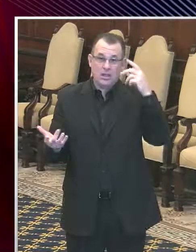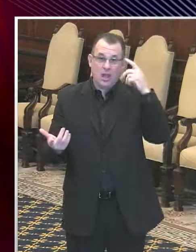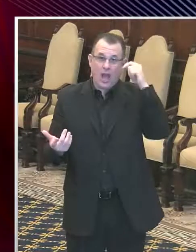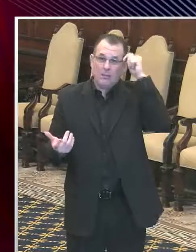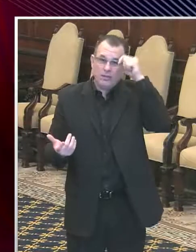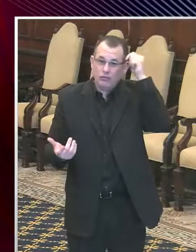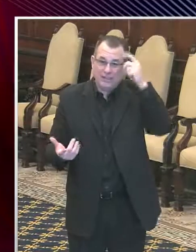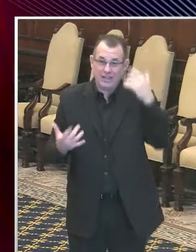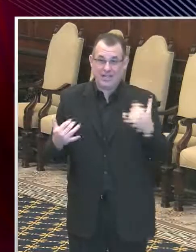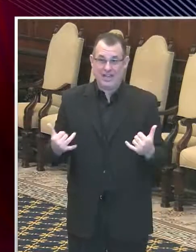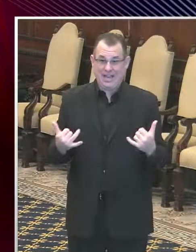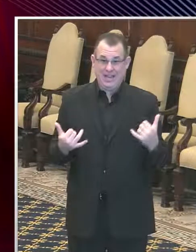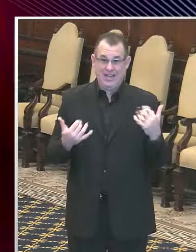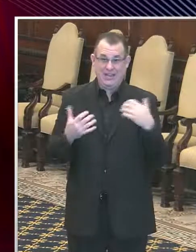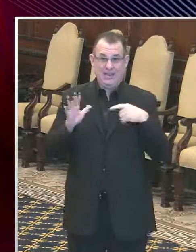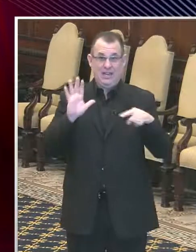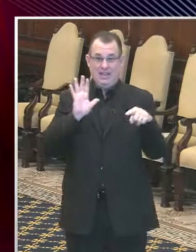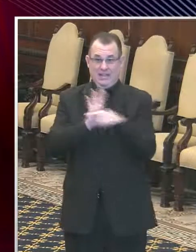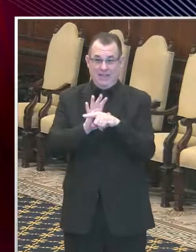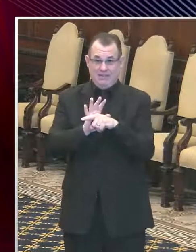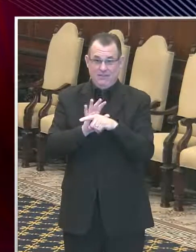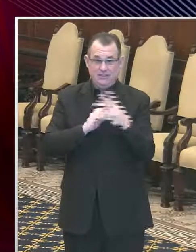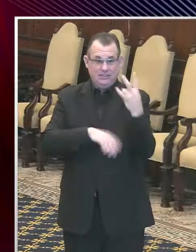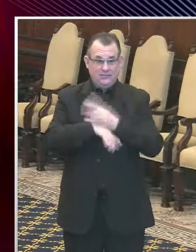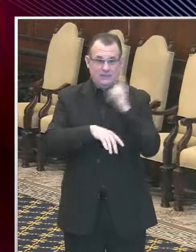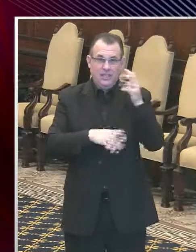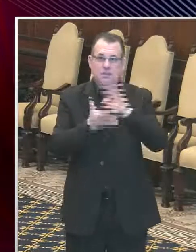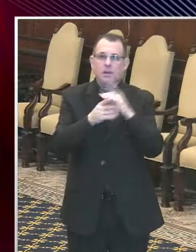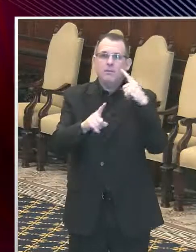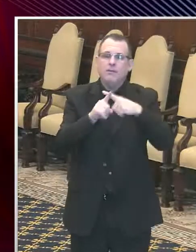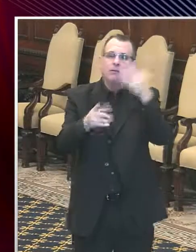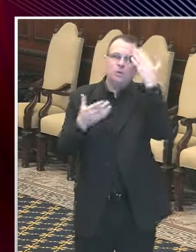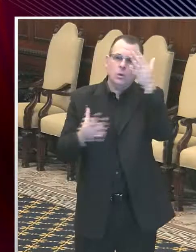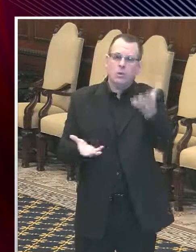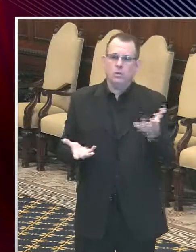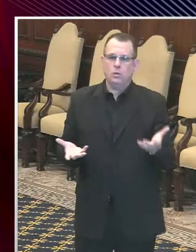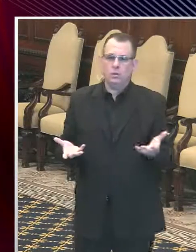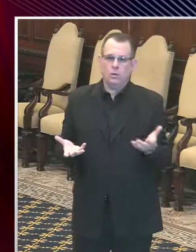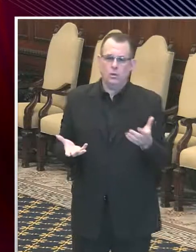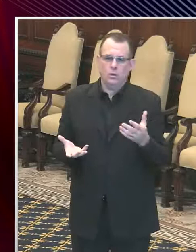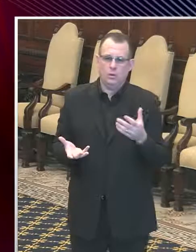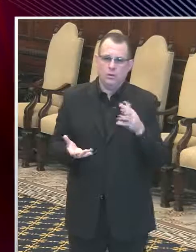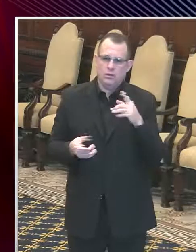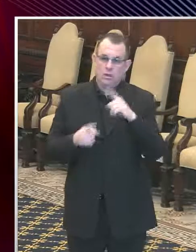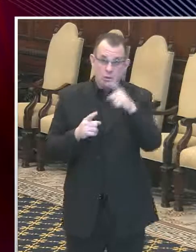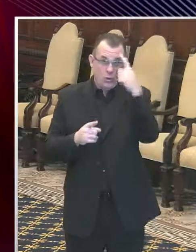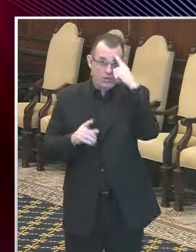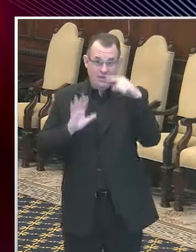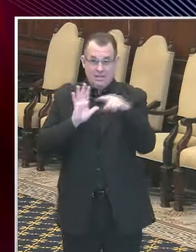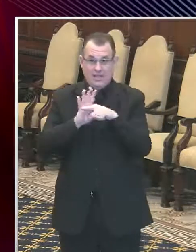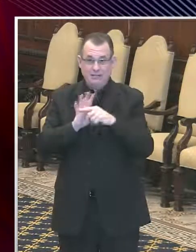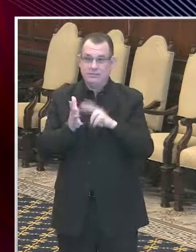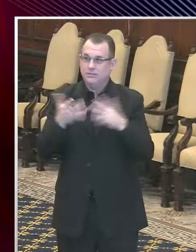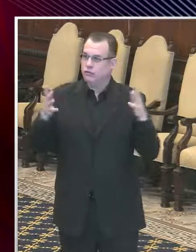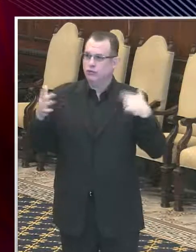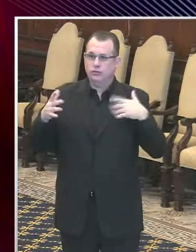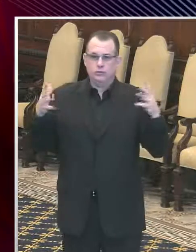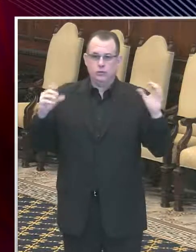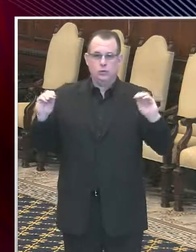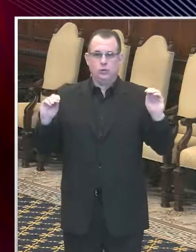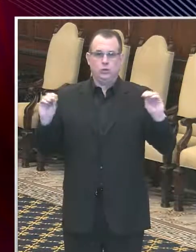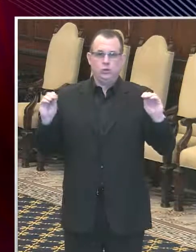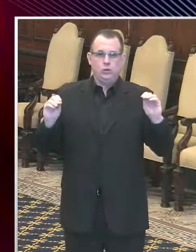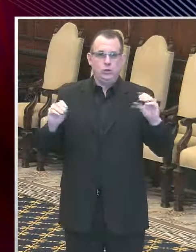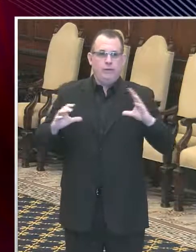then 5-7 days later, you could turn positive, and you would think you had a negative test, which would kind of make you feel a little more